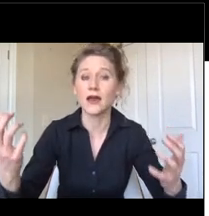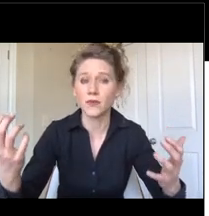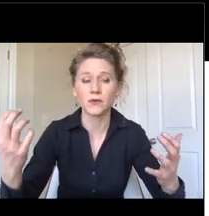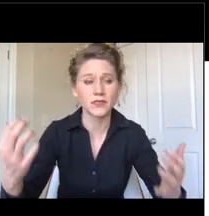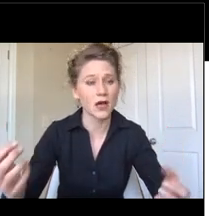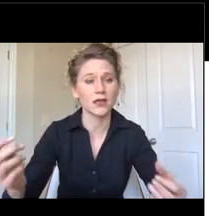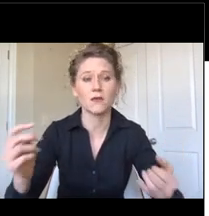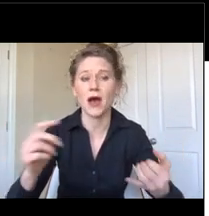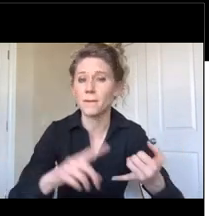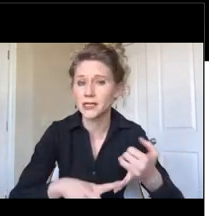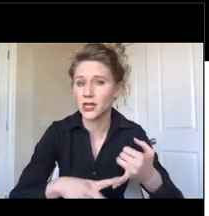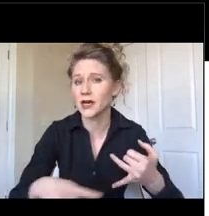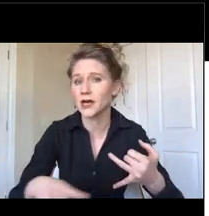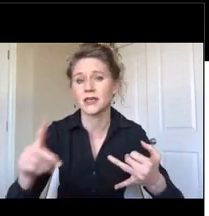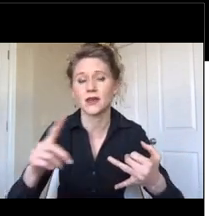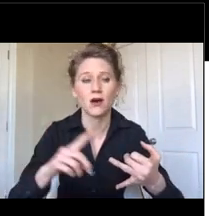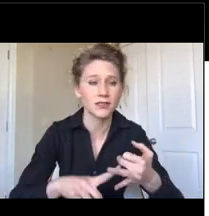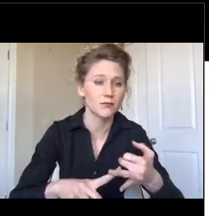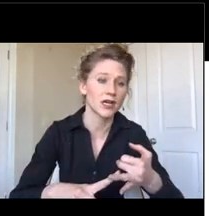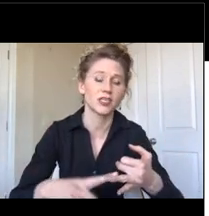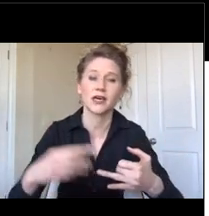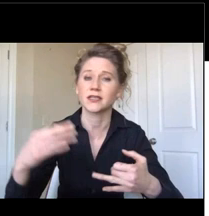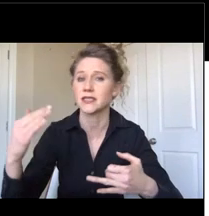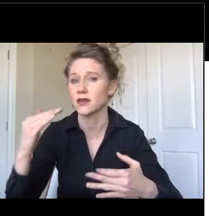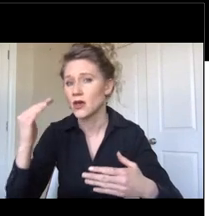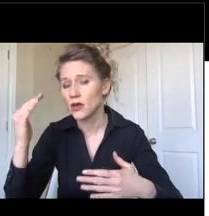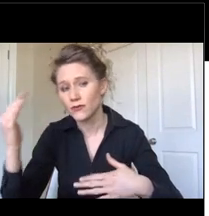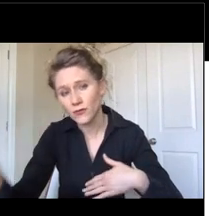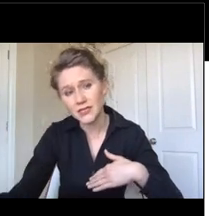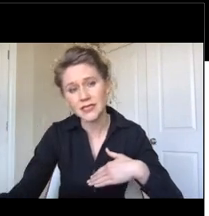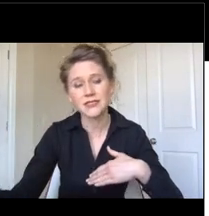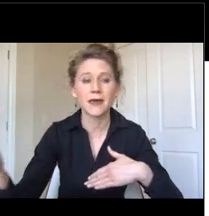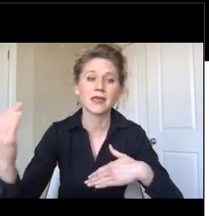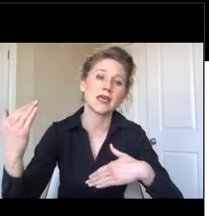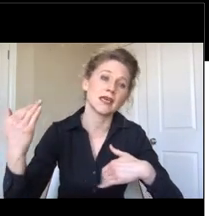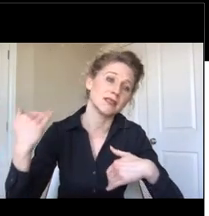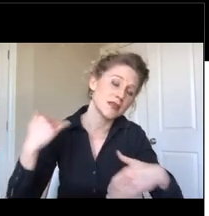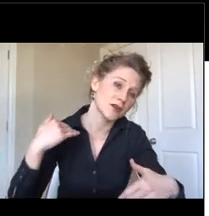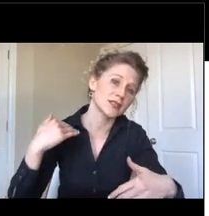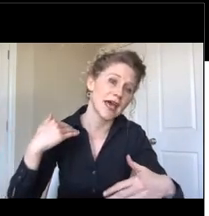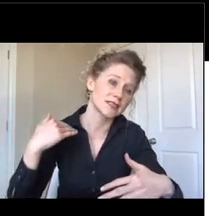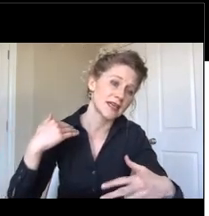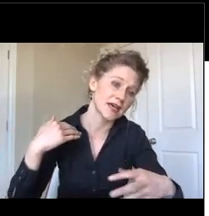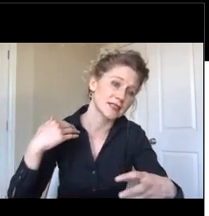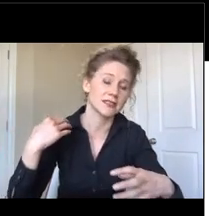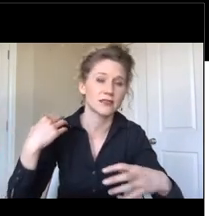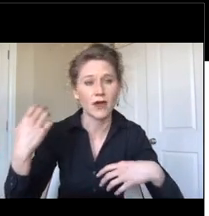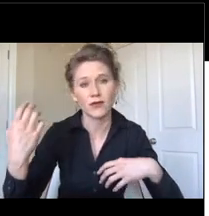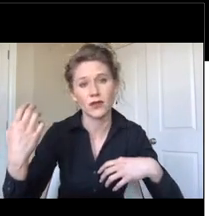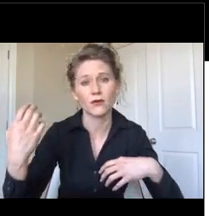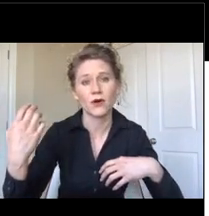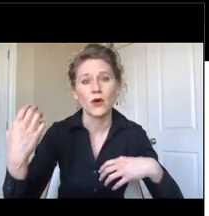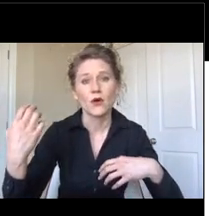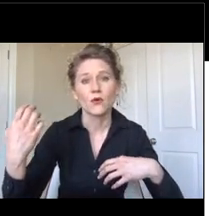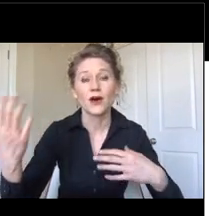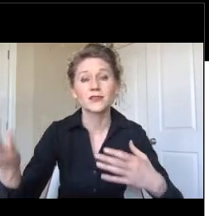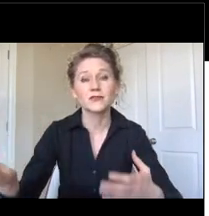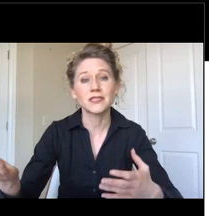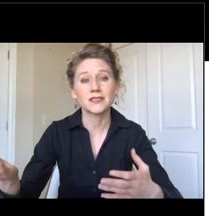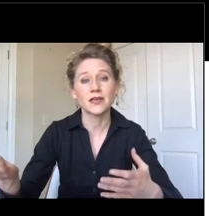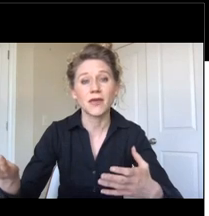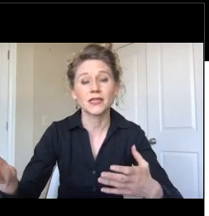a lot of people talking about budget cuts and halted projects and freezing spending and decreased gas taxes and revenue.